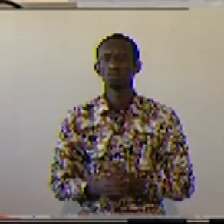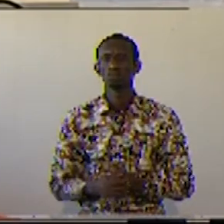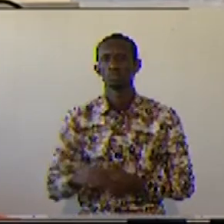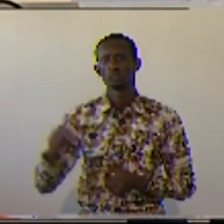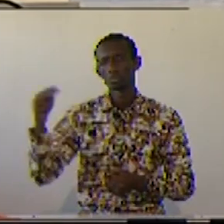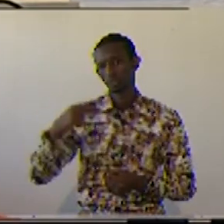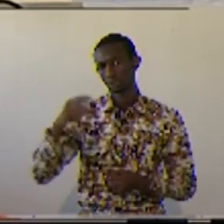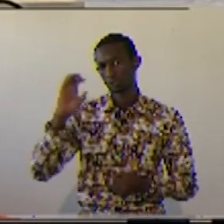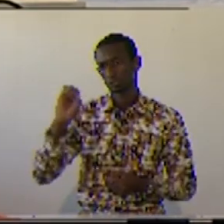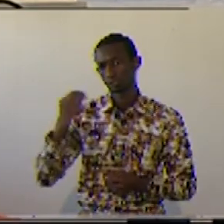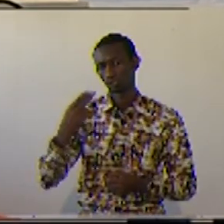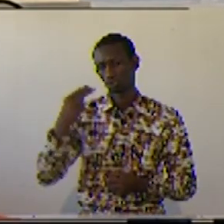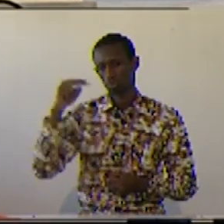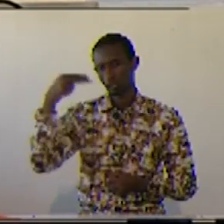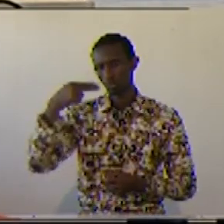H2O.